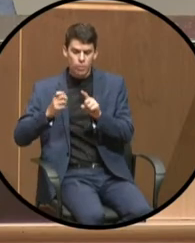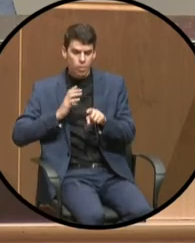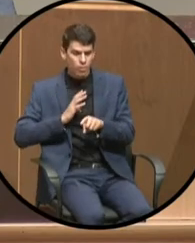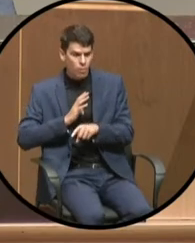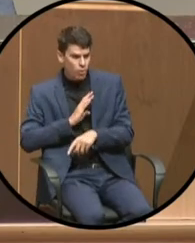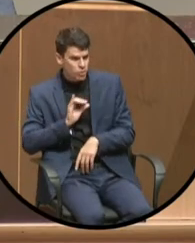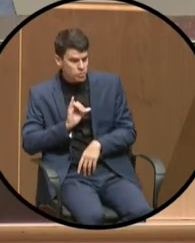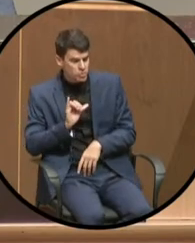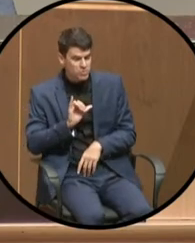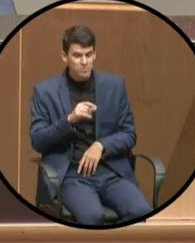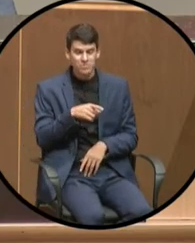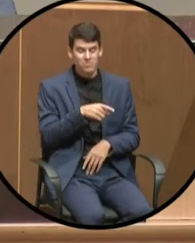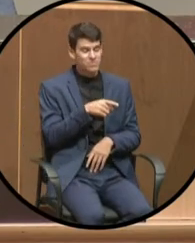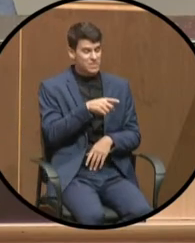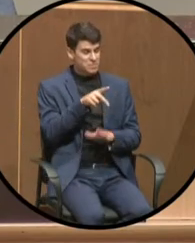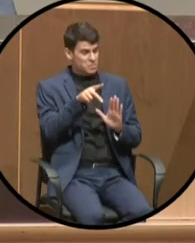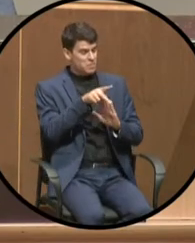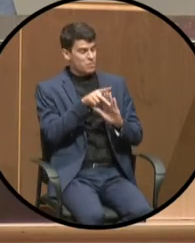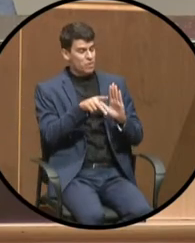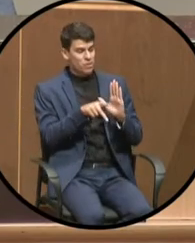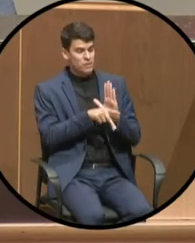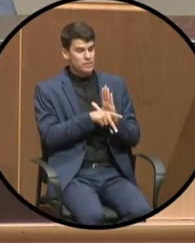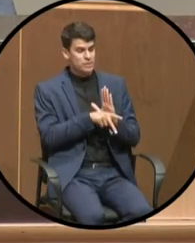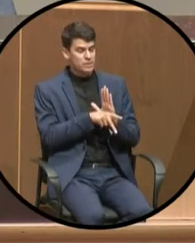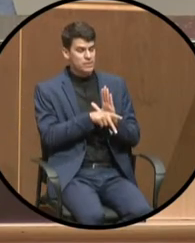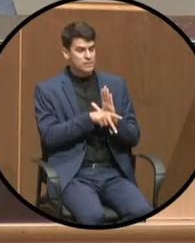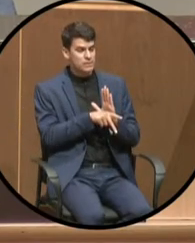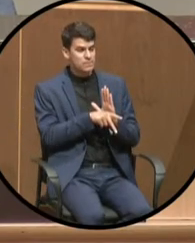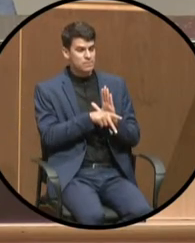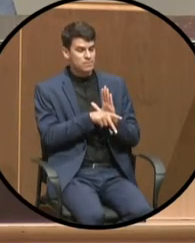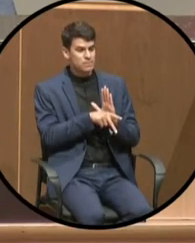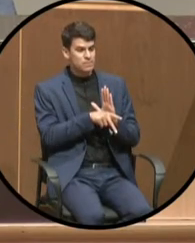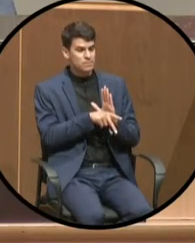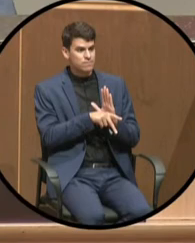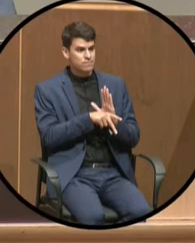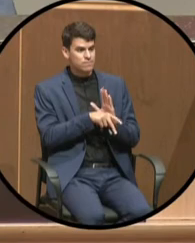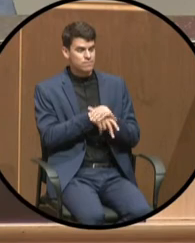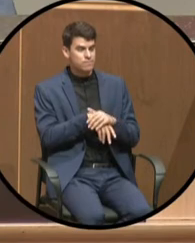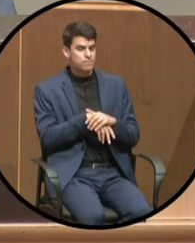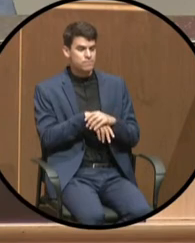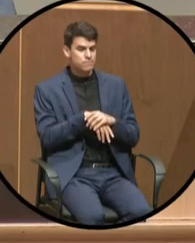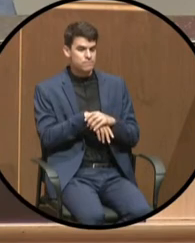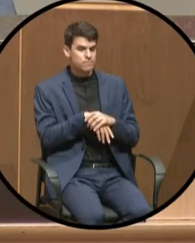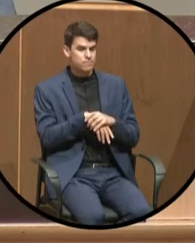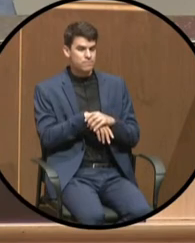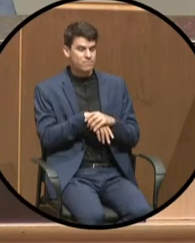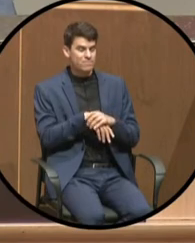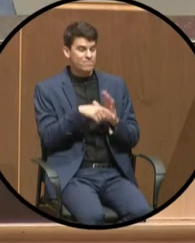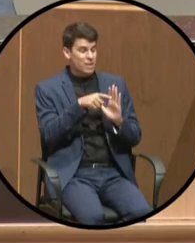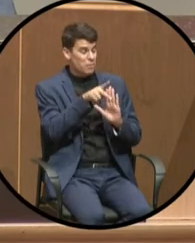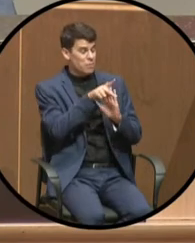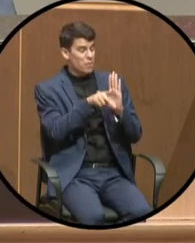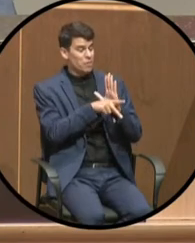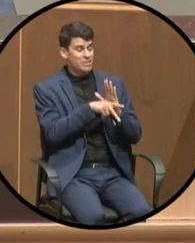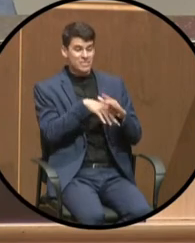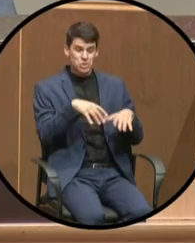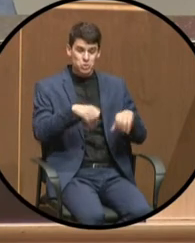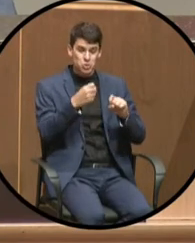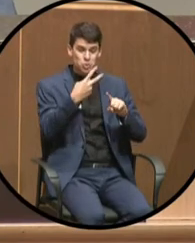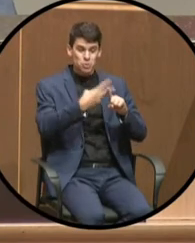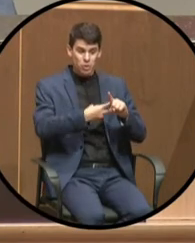I did not like the fact that this policy was, that this was in policy where it took us 2 months to make